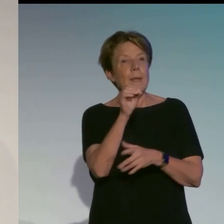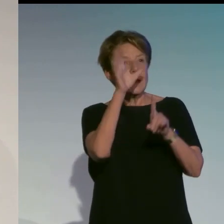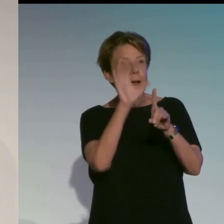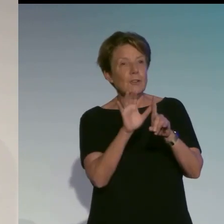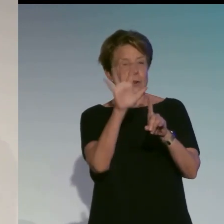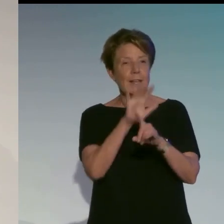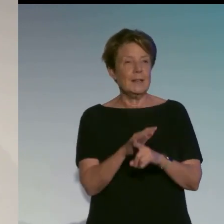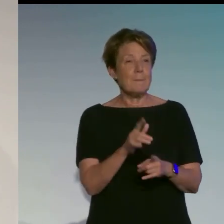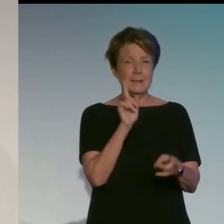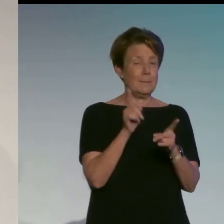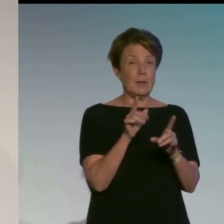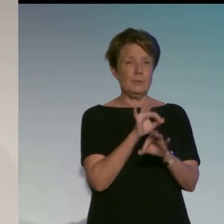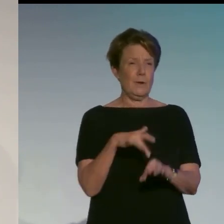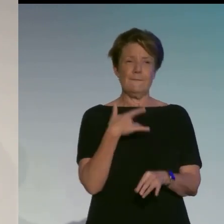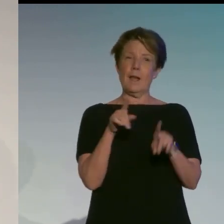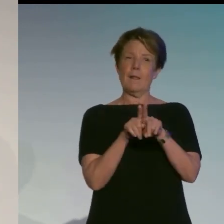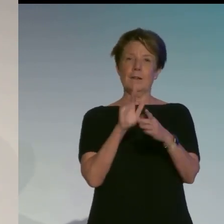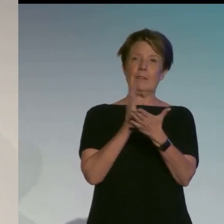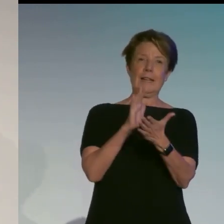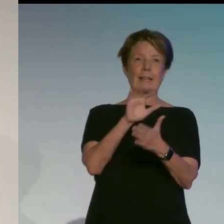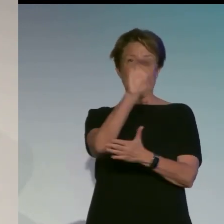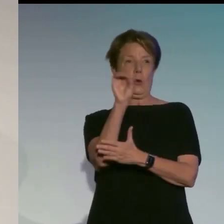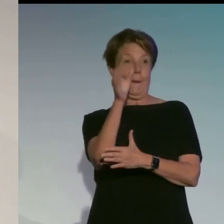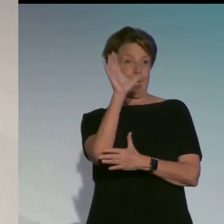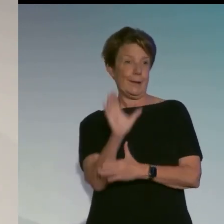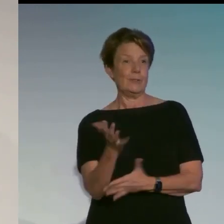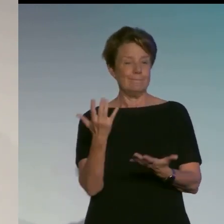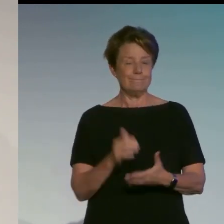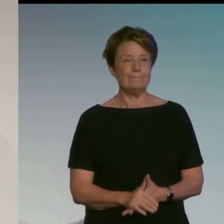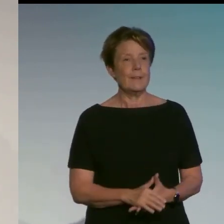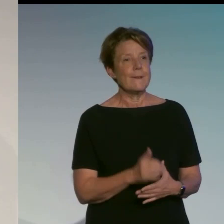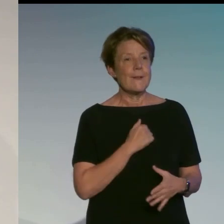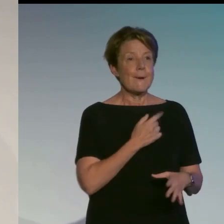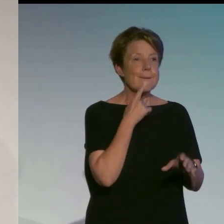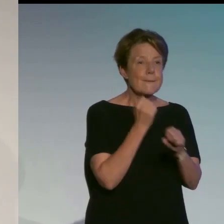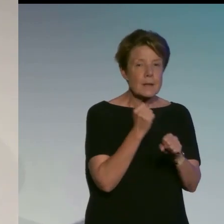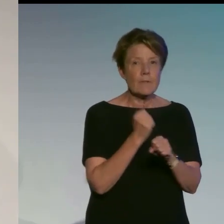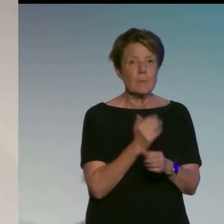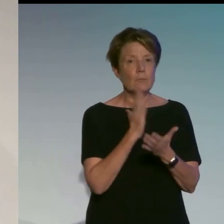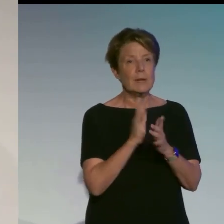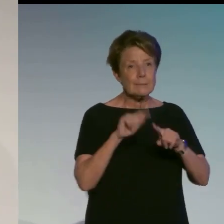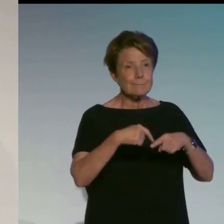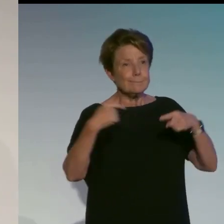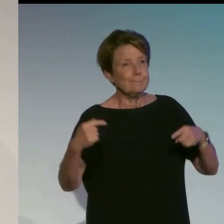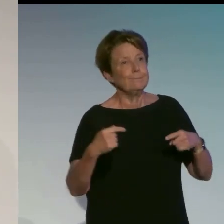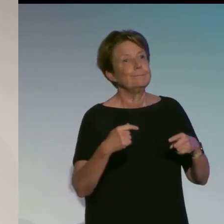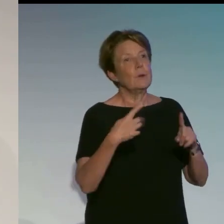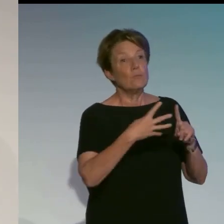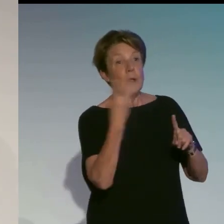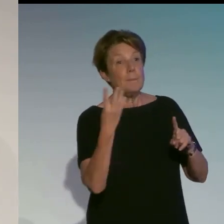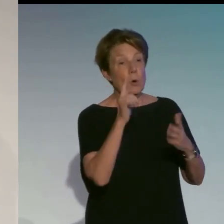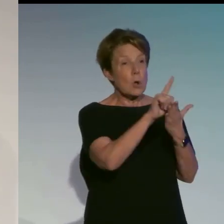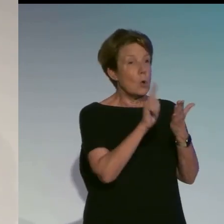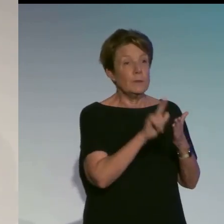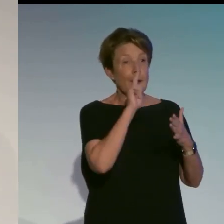it doesn't seem like that. Our government passed so many anti-LGBT laws that I couldn't list